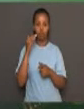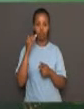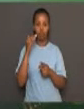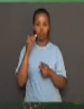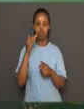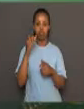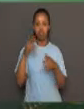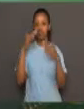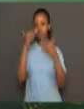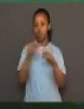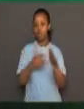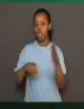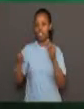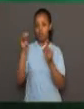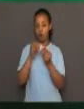hominid body mass.